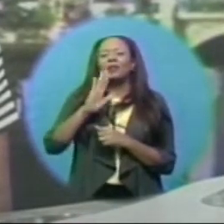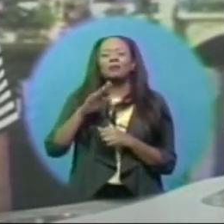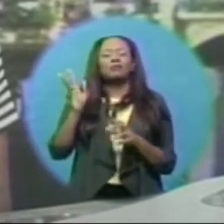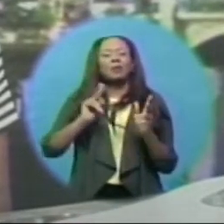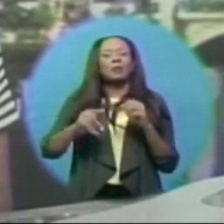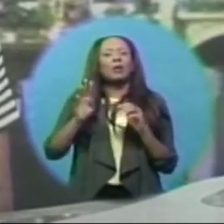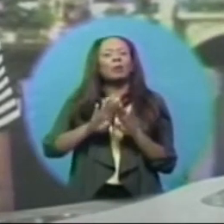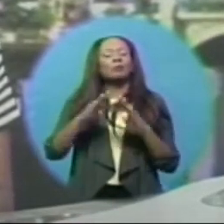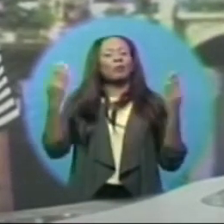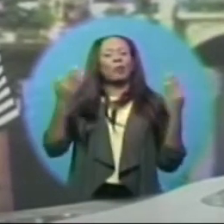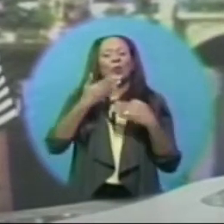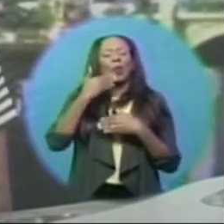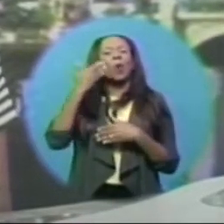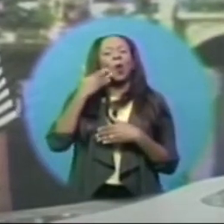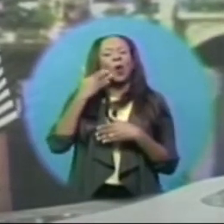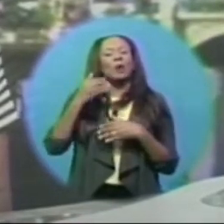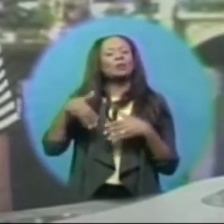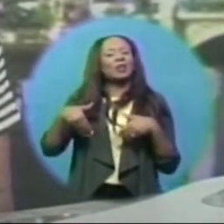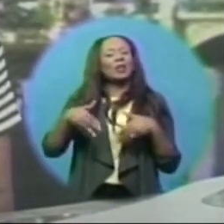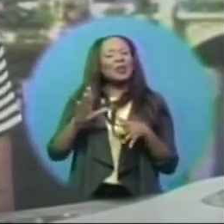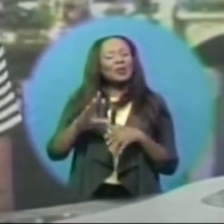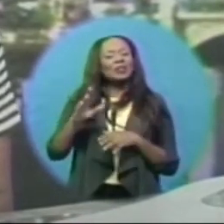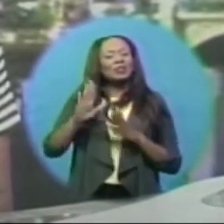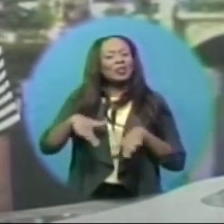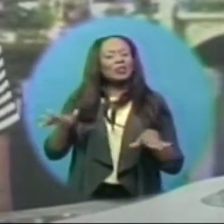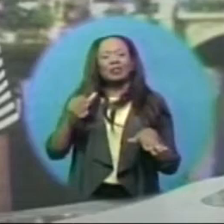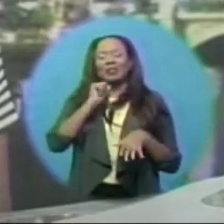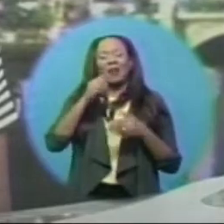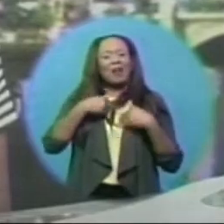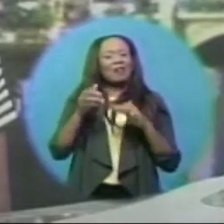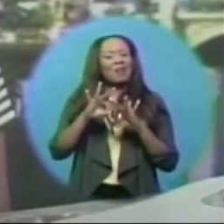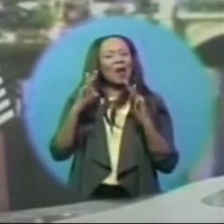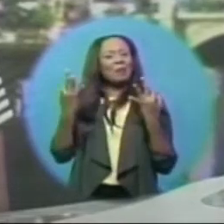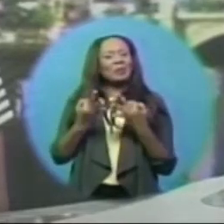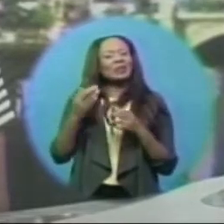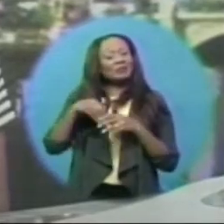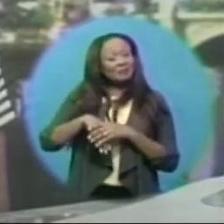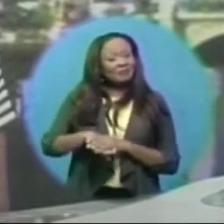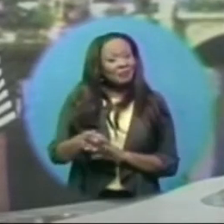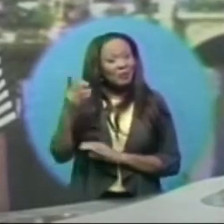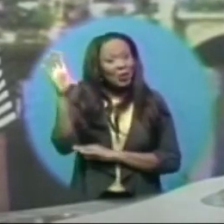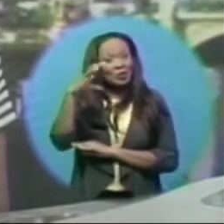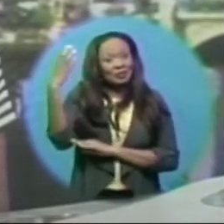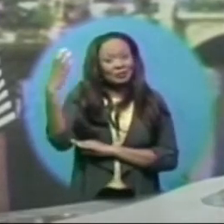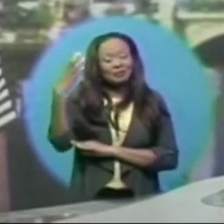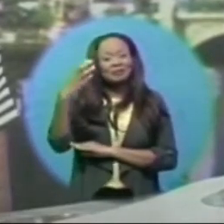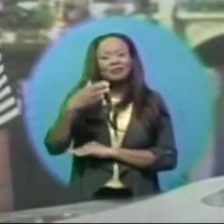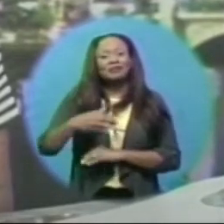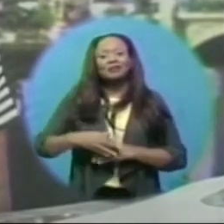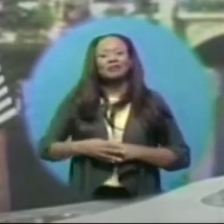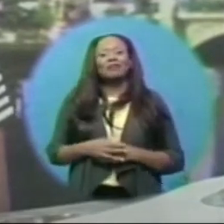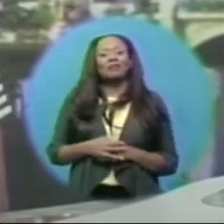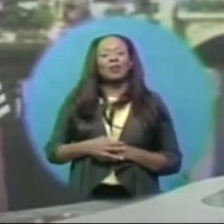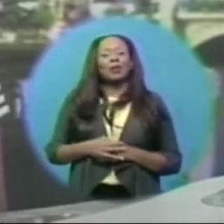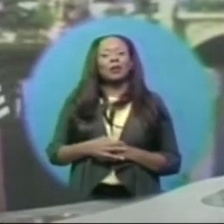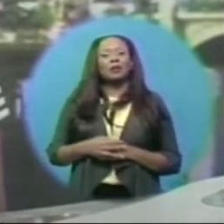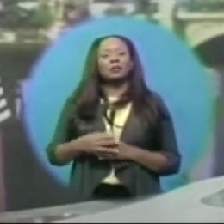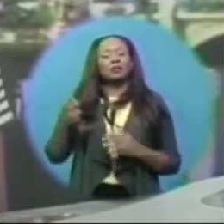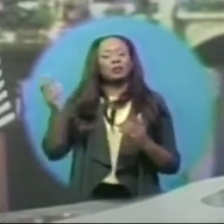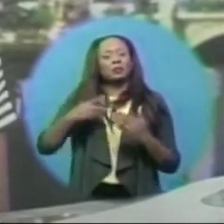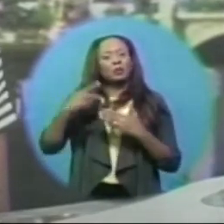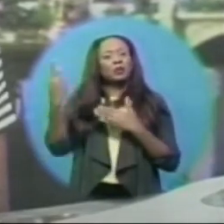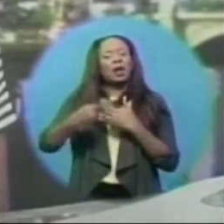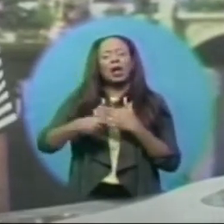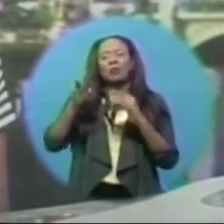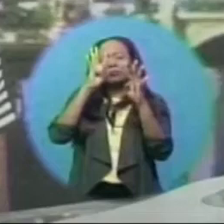festive season. Manager of Public Relations and Communications at the agency, Rochelle Dixon, says the program was